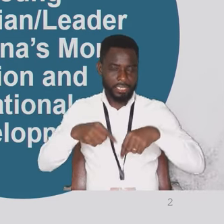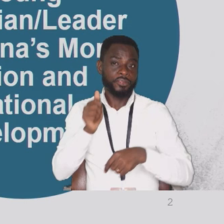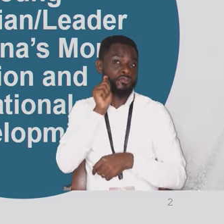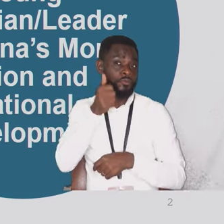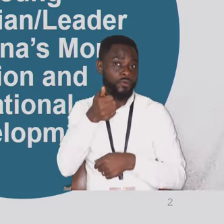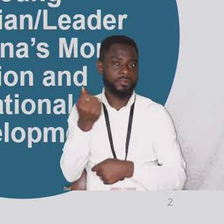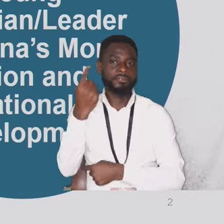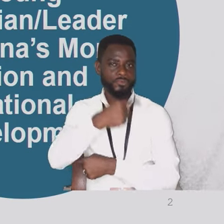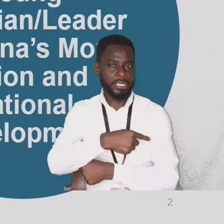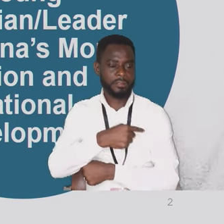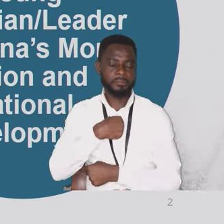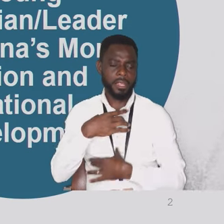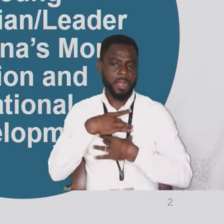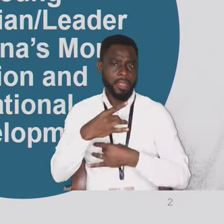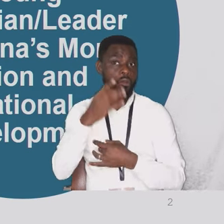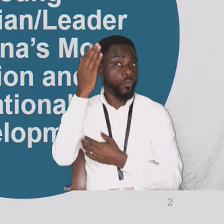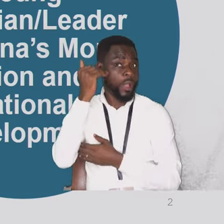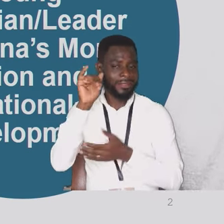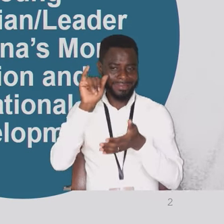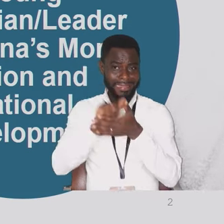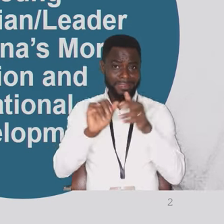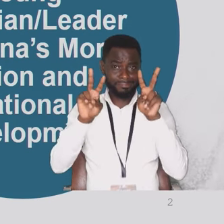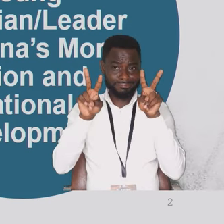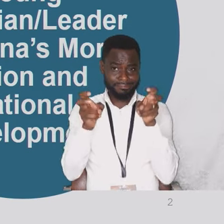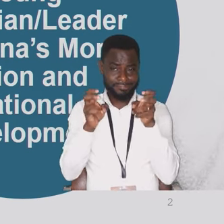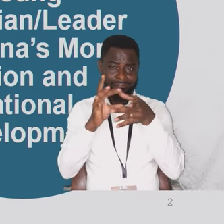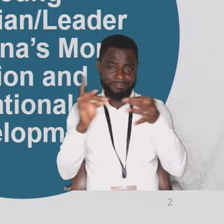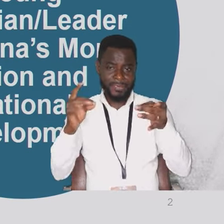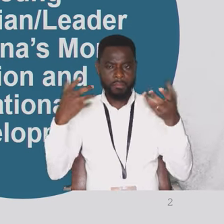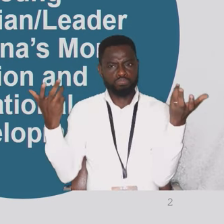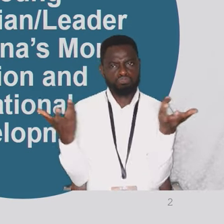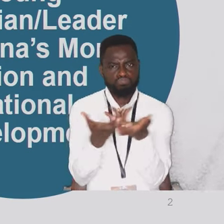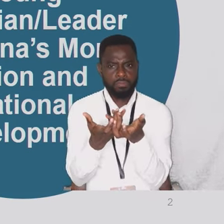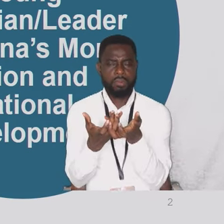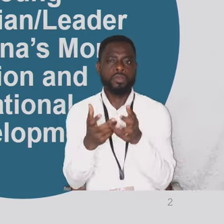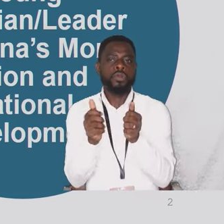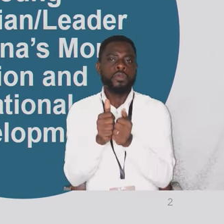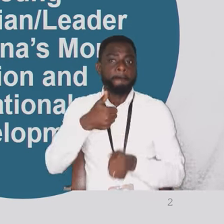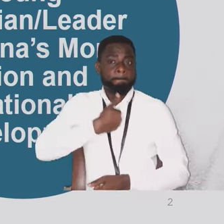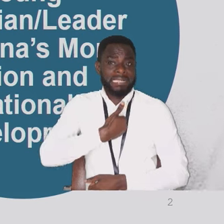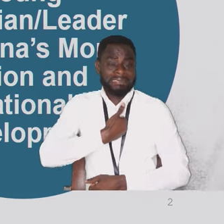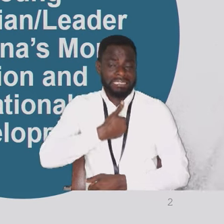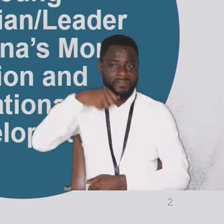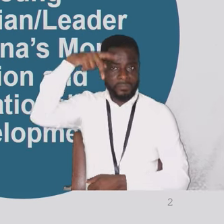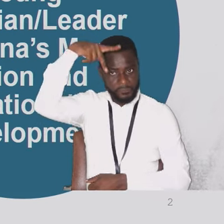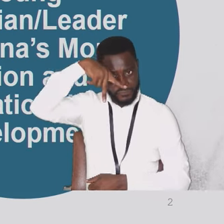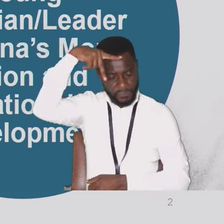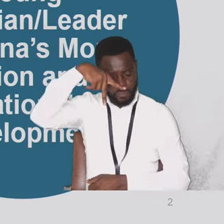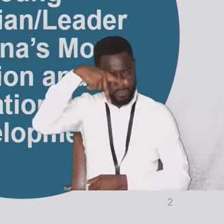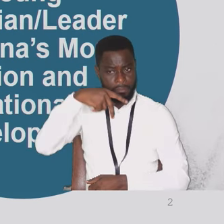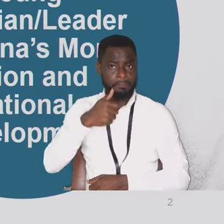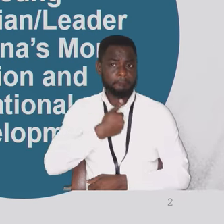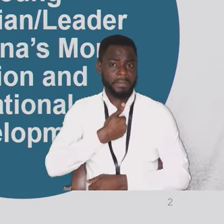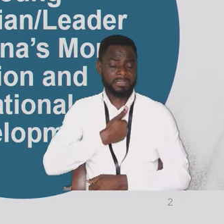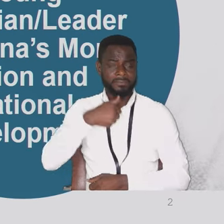that resonates very well with my personal philosophy. I always say